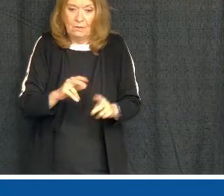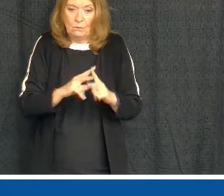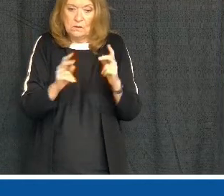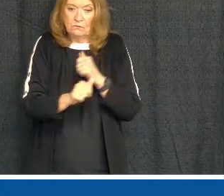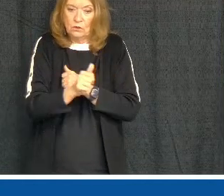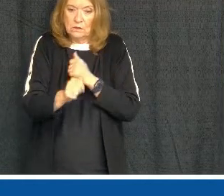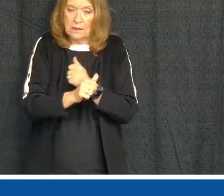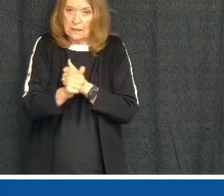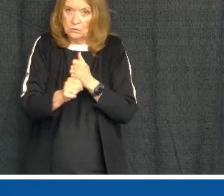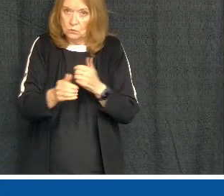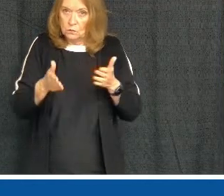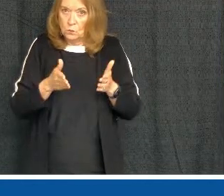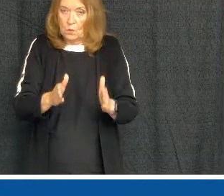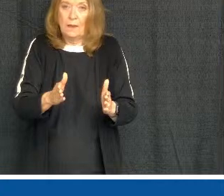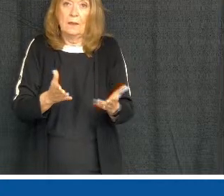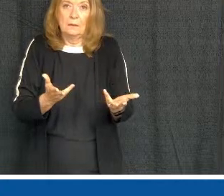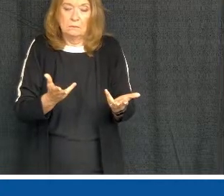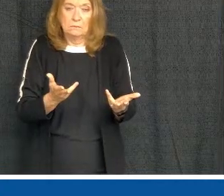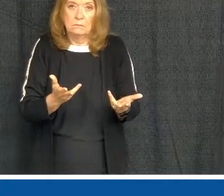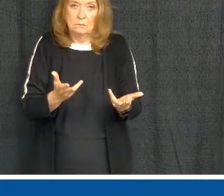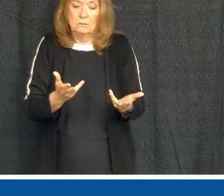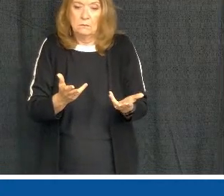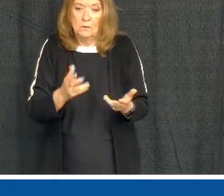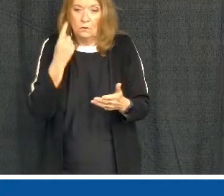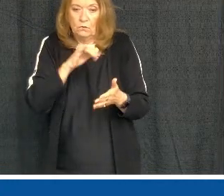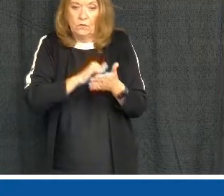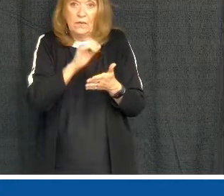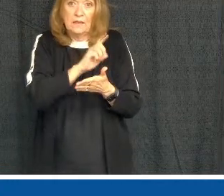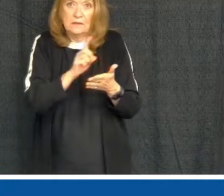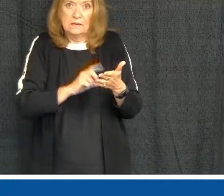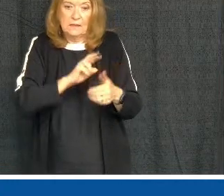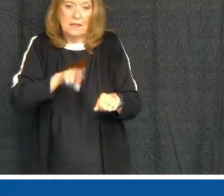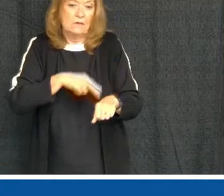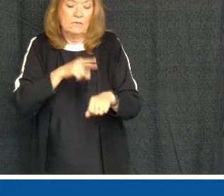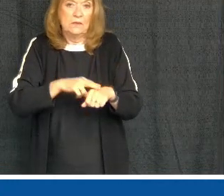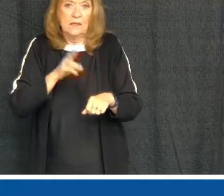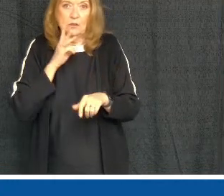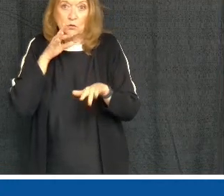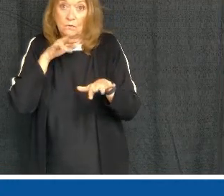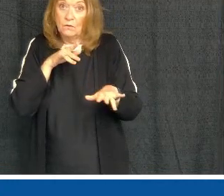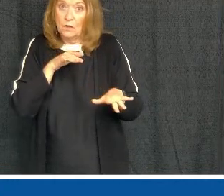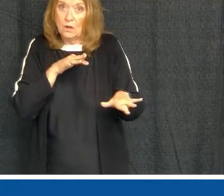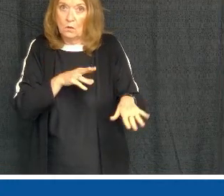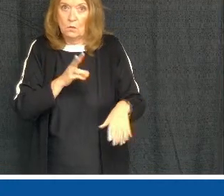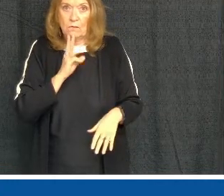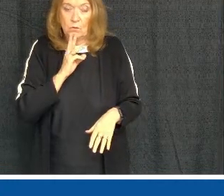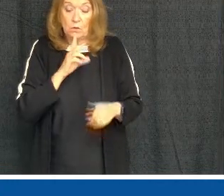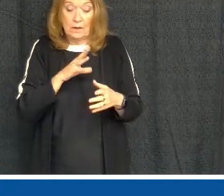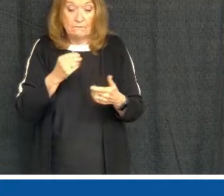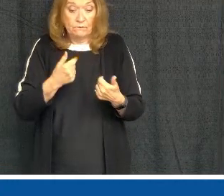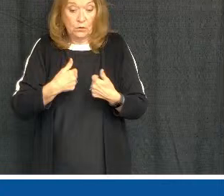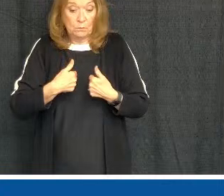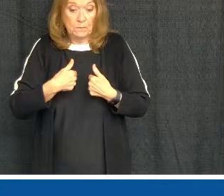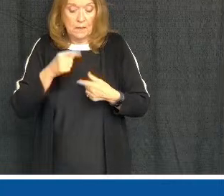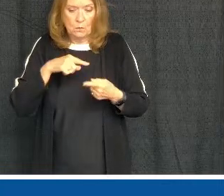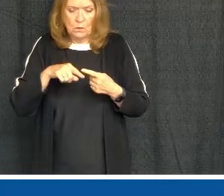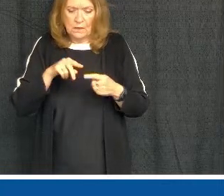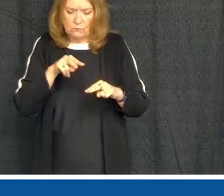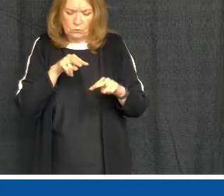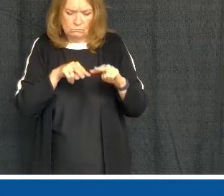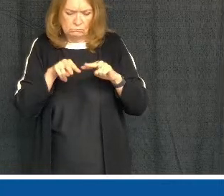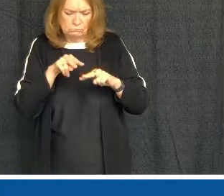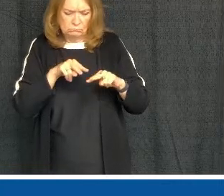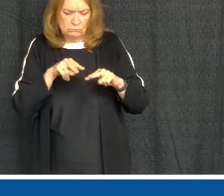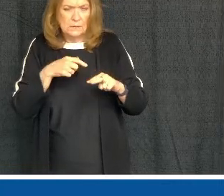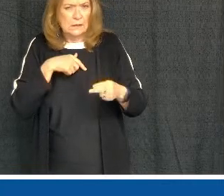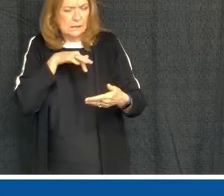dangerous approach for the design of the natural flow of the water. And for me, whenever I look at this, and I've